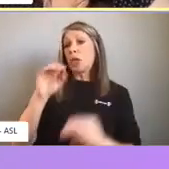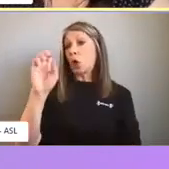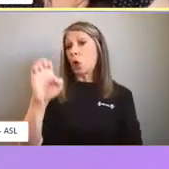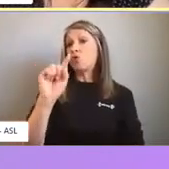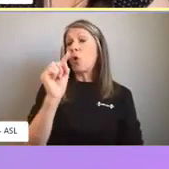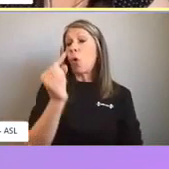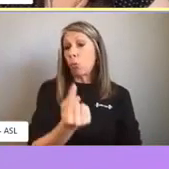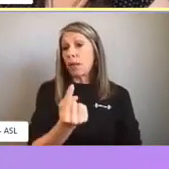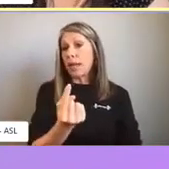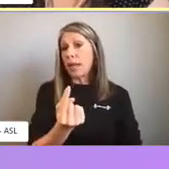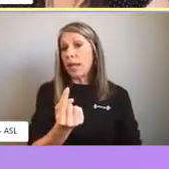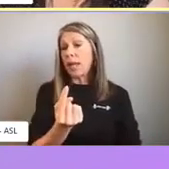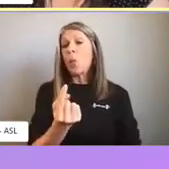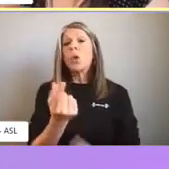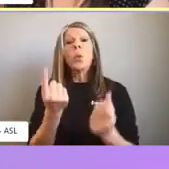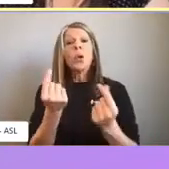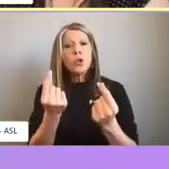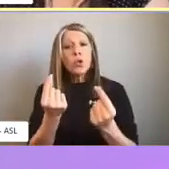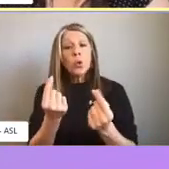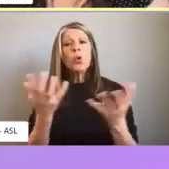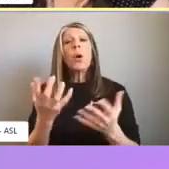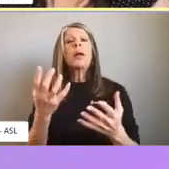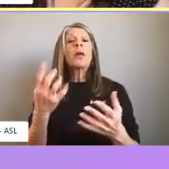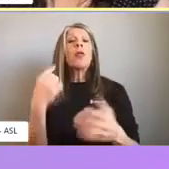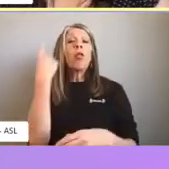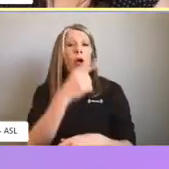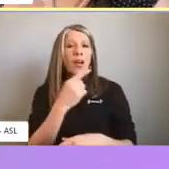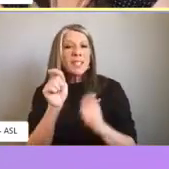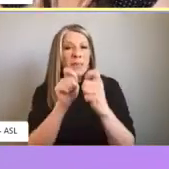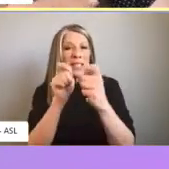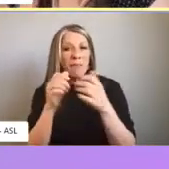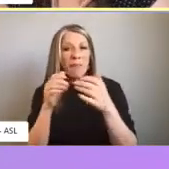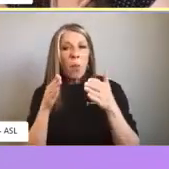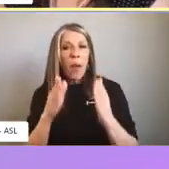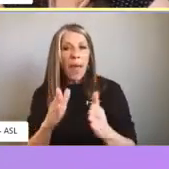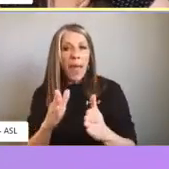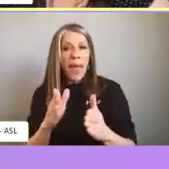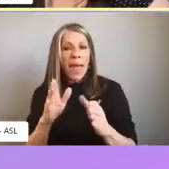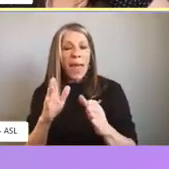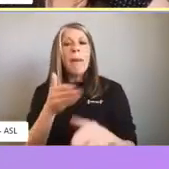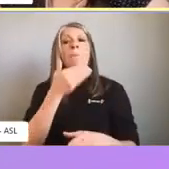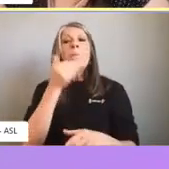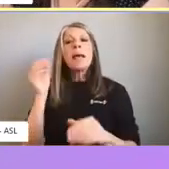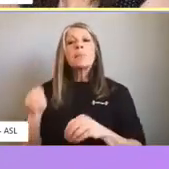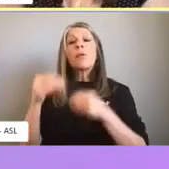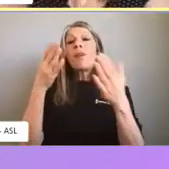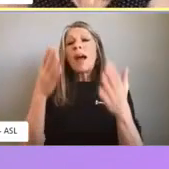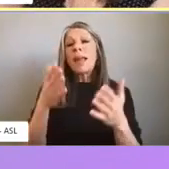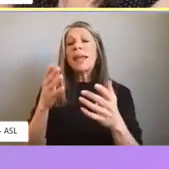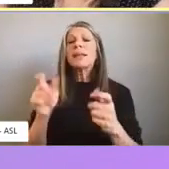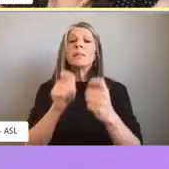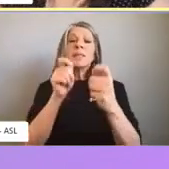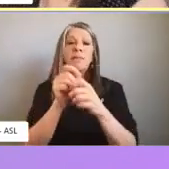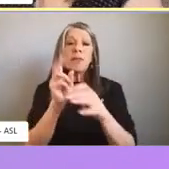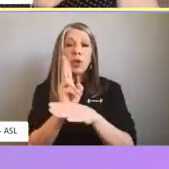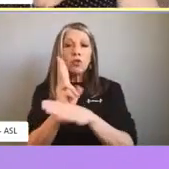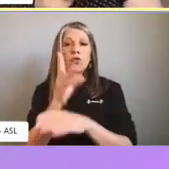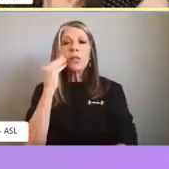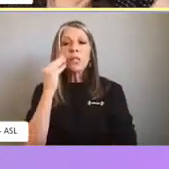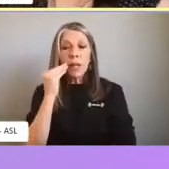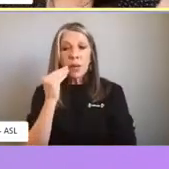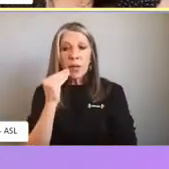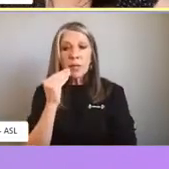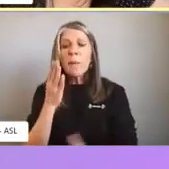what they do want to do is make it look a certain way. And so thus providing a certain level of user experience. They may have